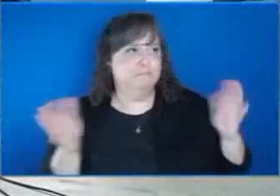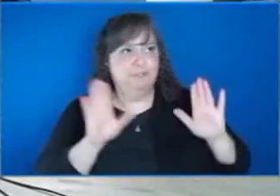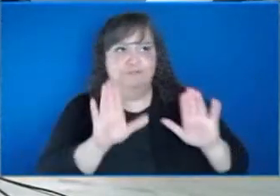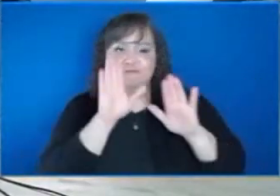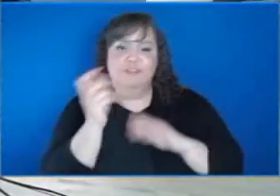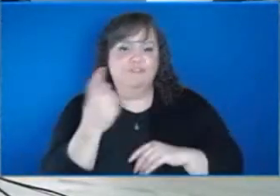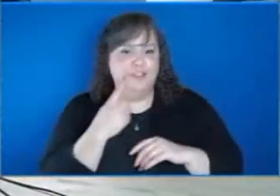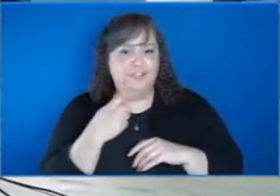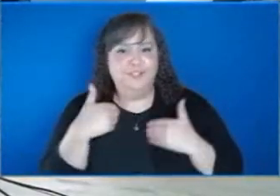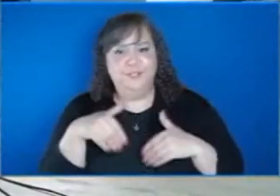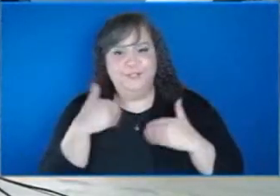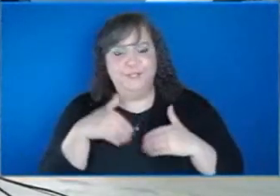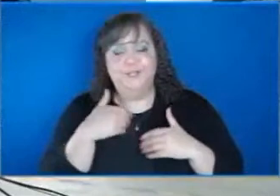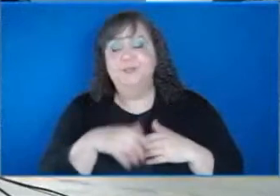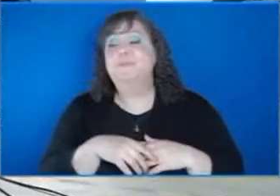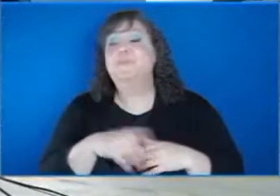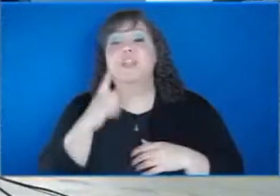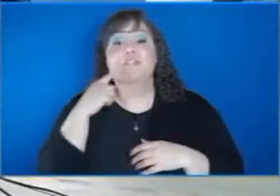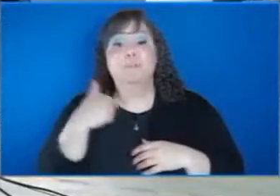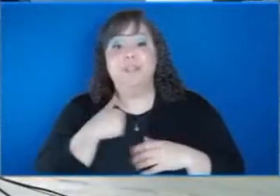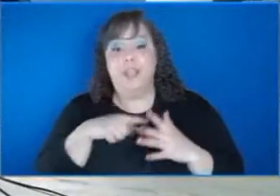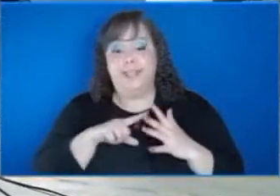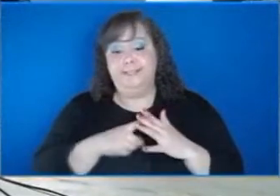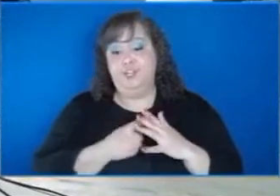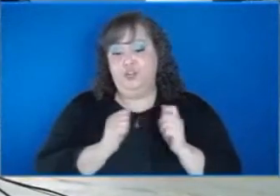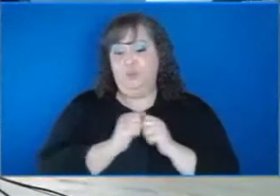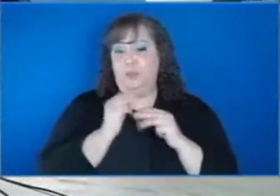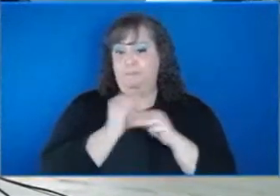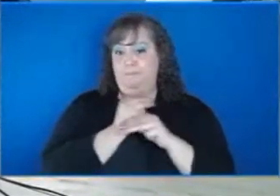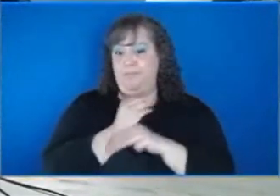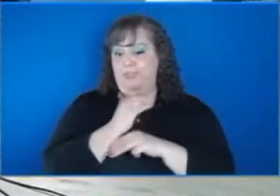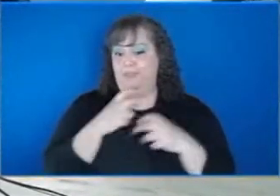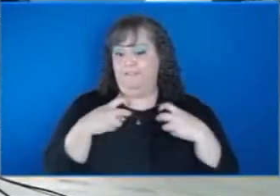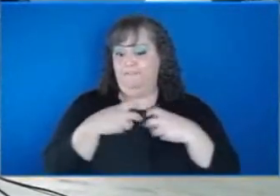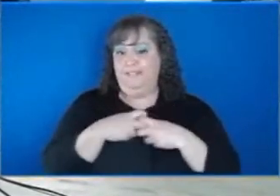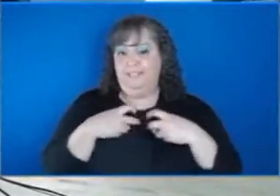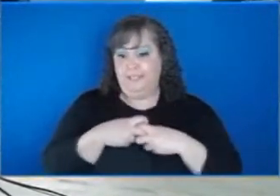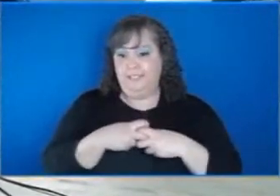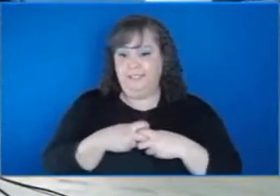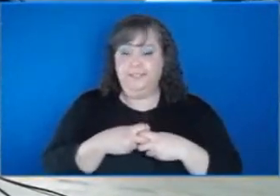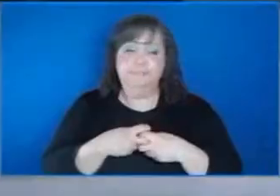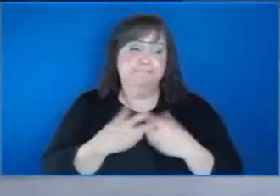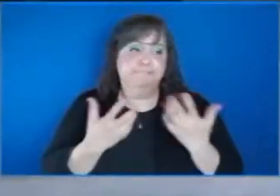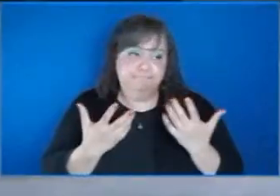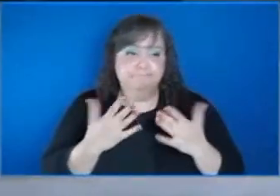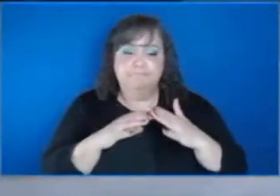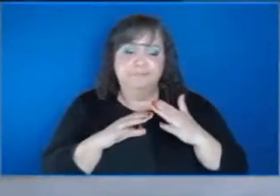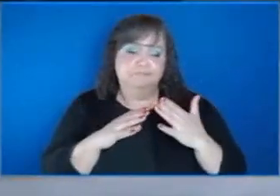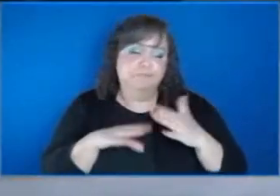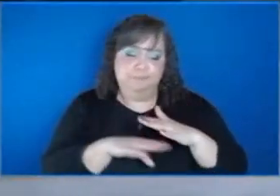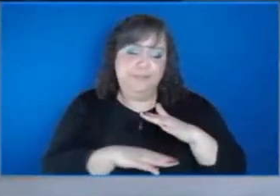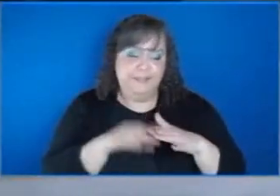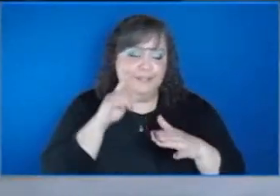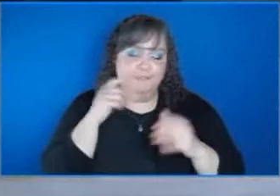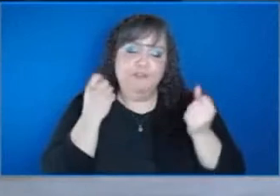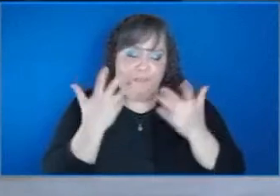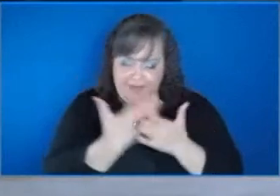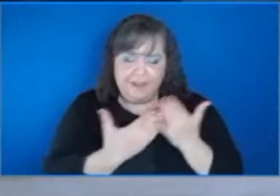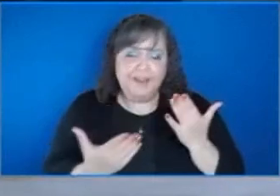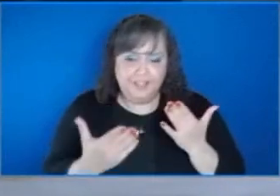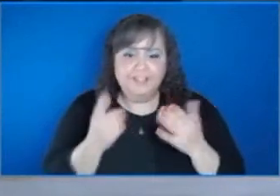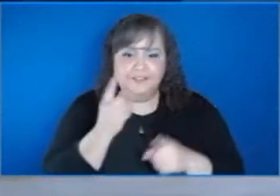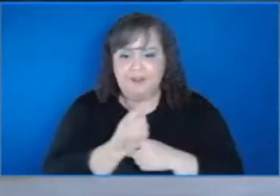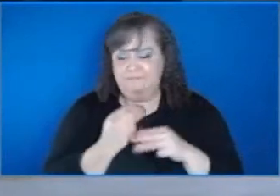got started doing math and physics, and I think that's probably fundamental for a lot of things, but I would